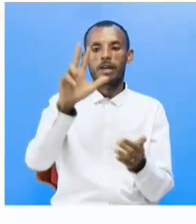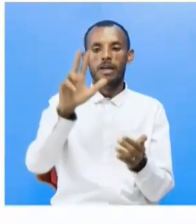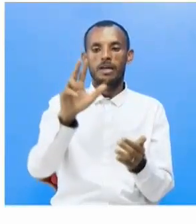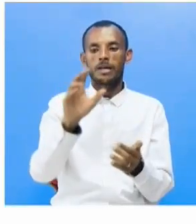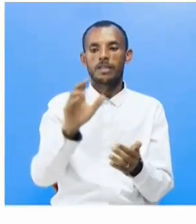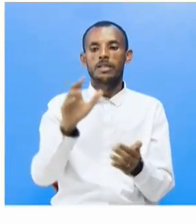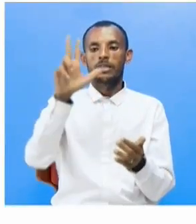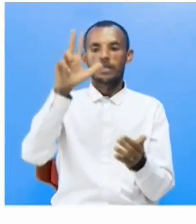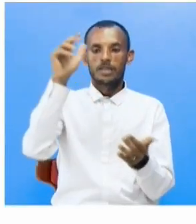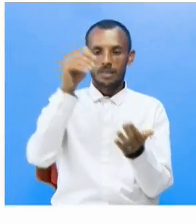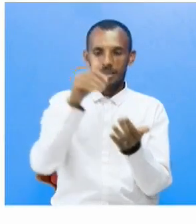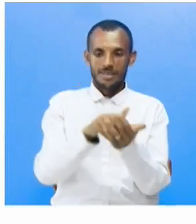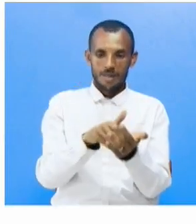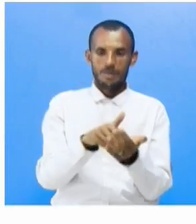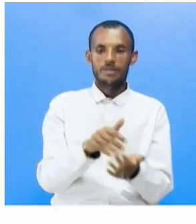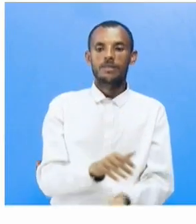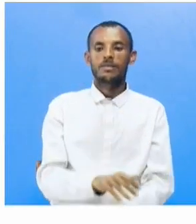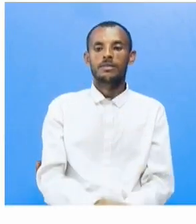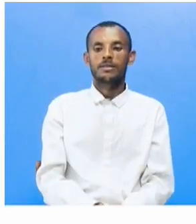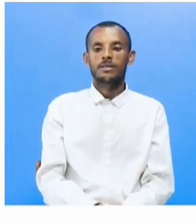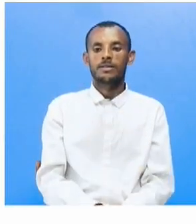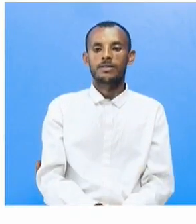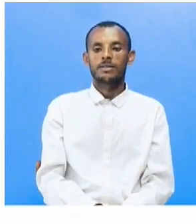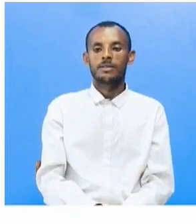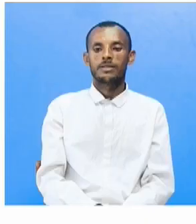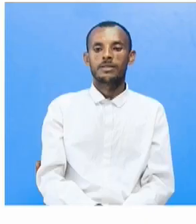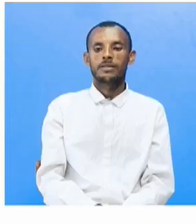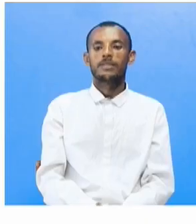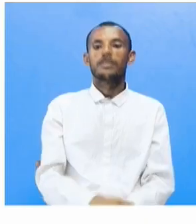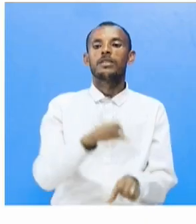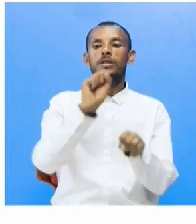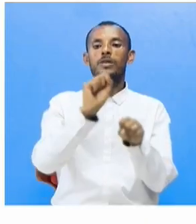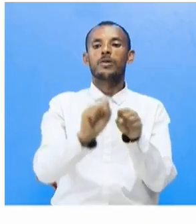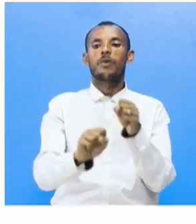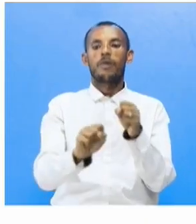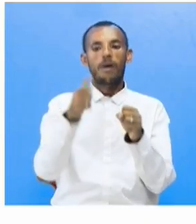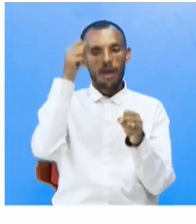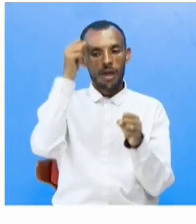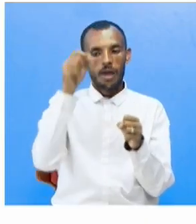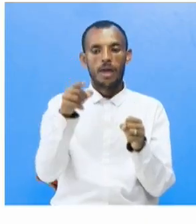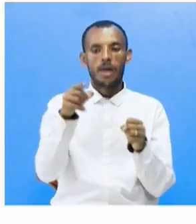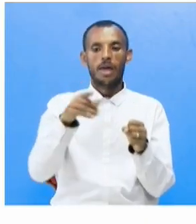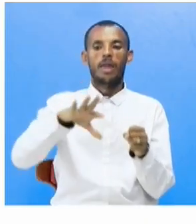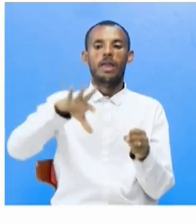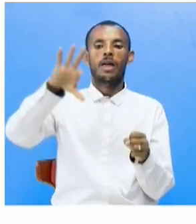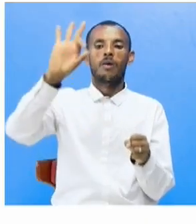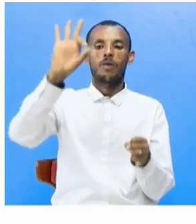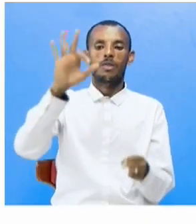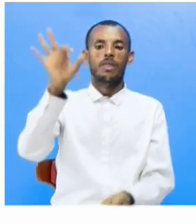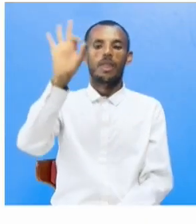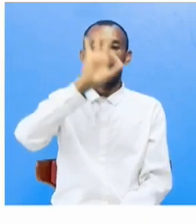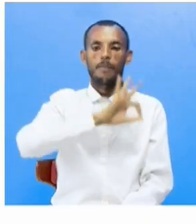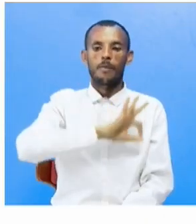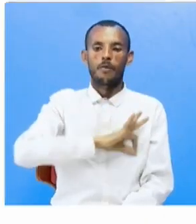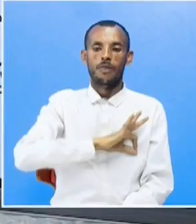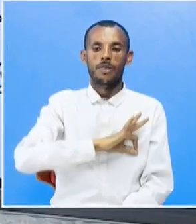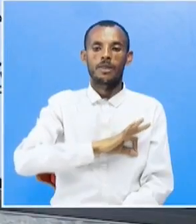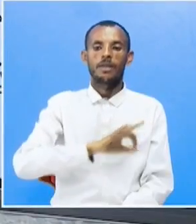profit is 3,000. So he has got a profit of